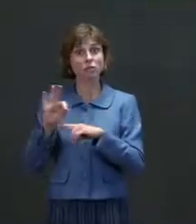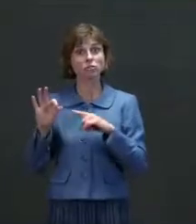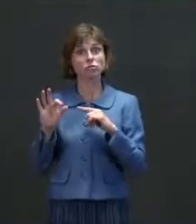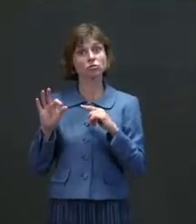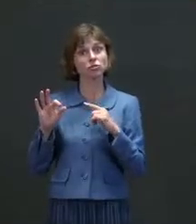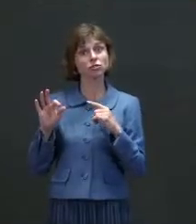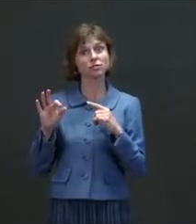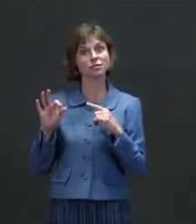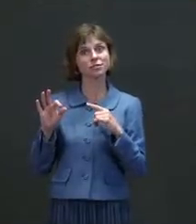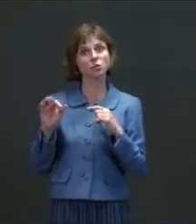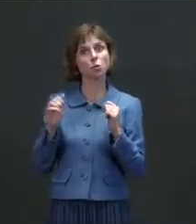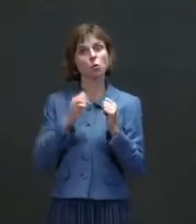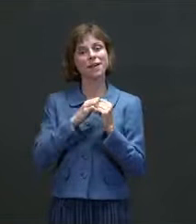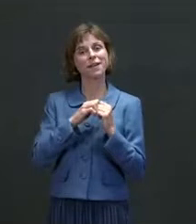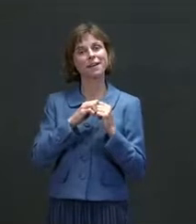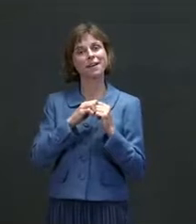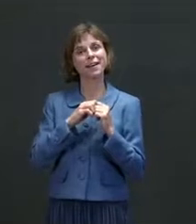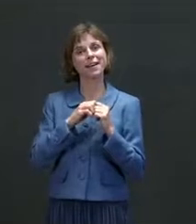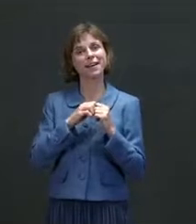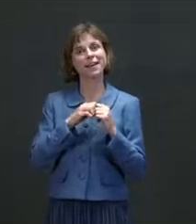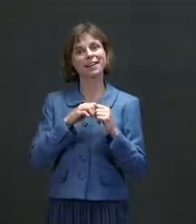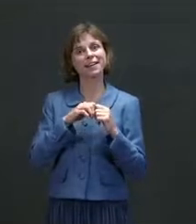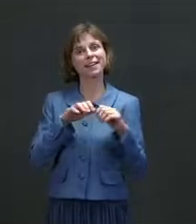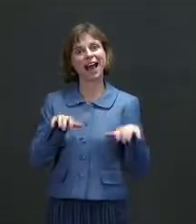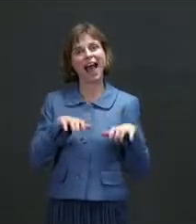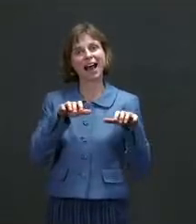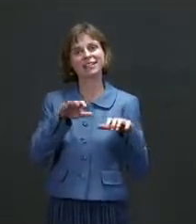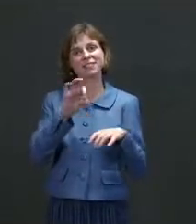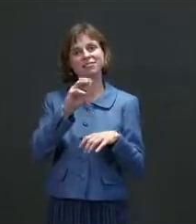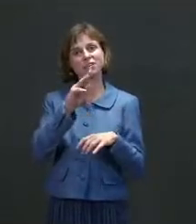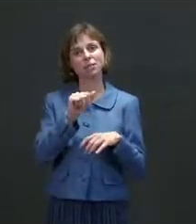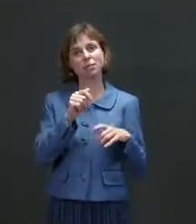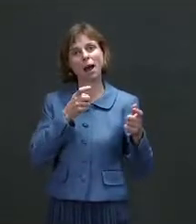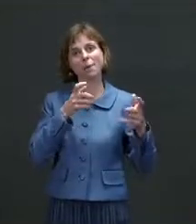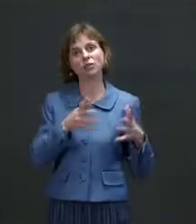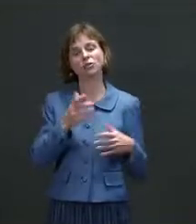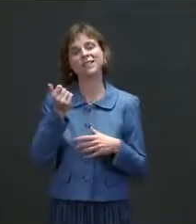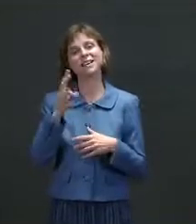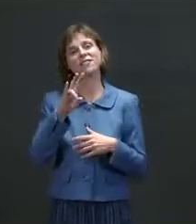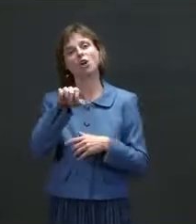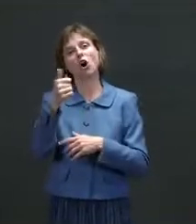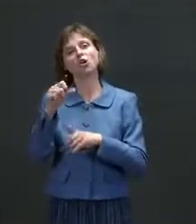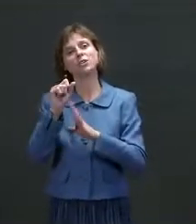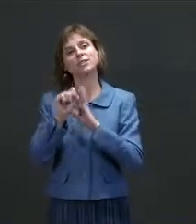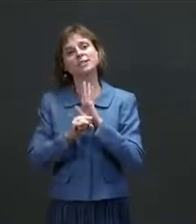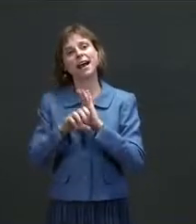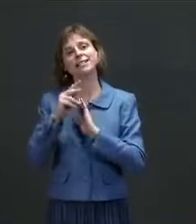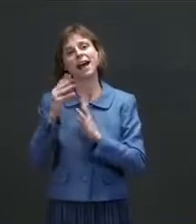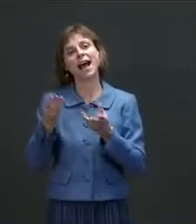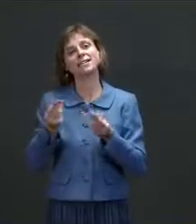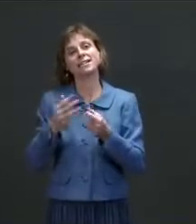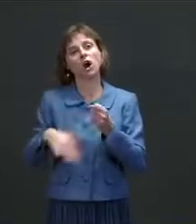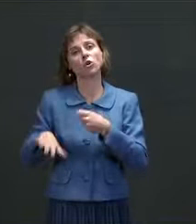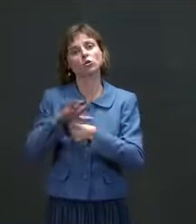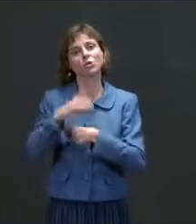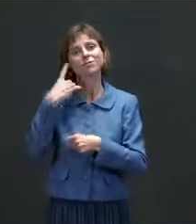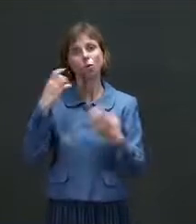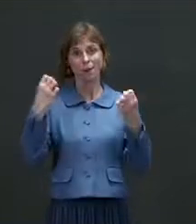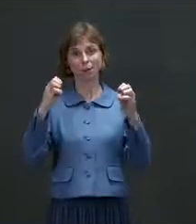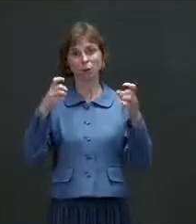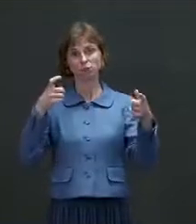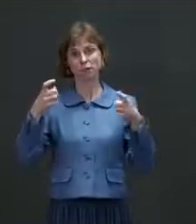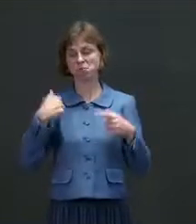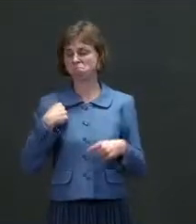acting FEMA administrator here, at 17 other states and territories doing emergency management. Couldn't be prouder of the partnership we